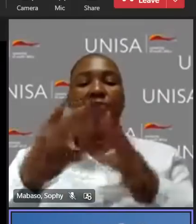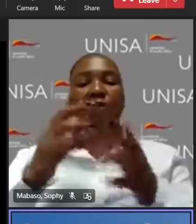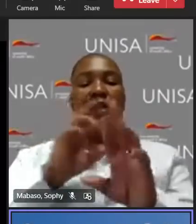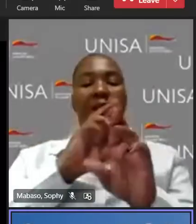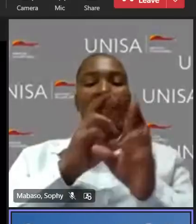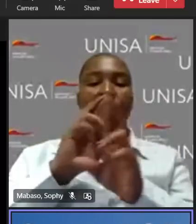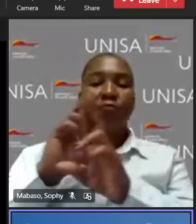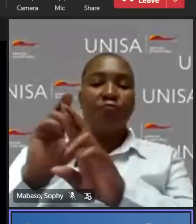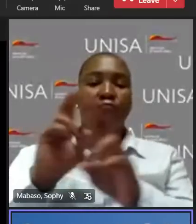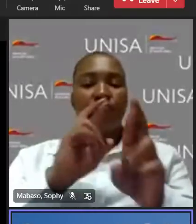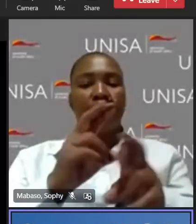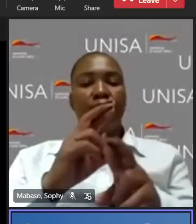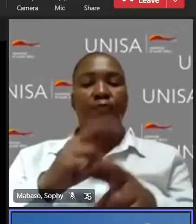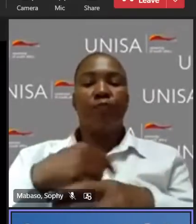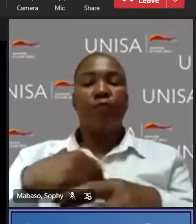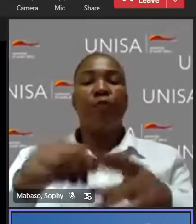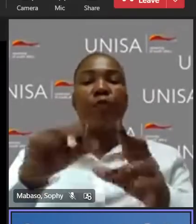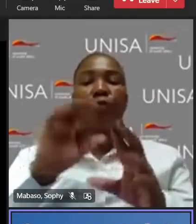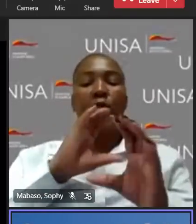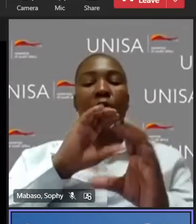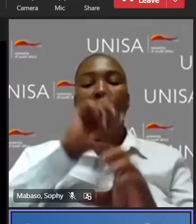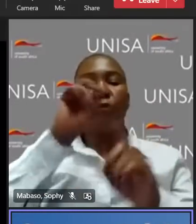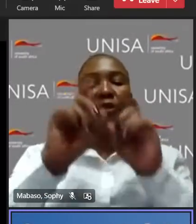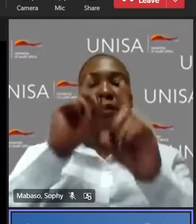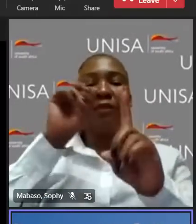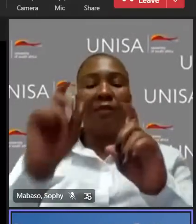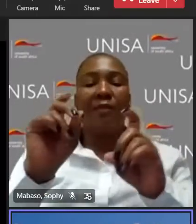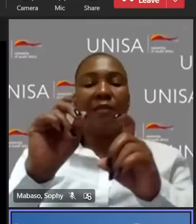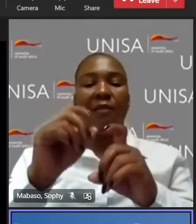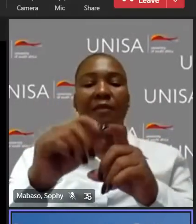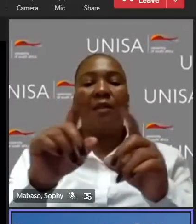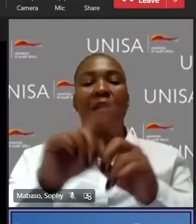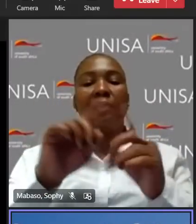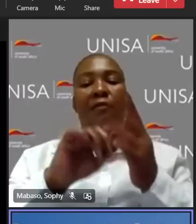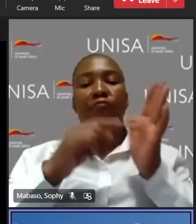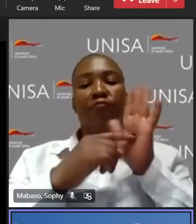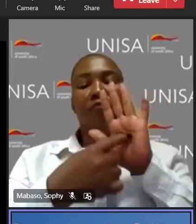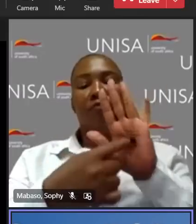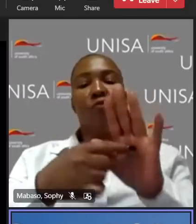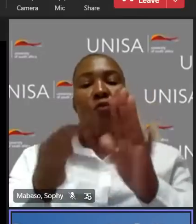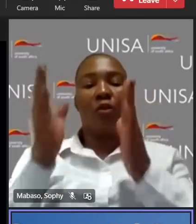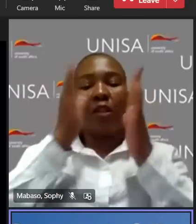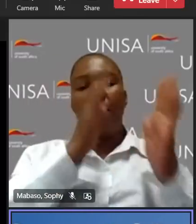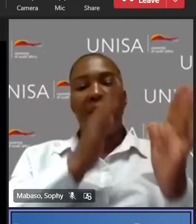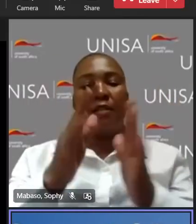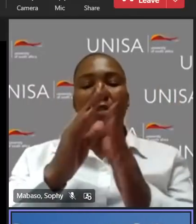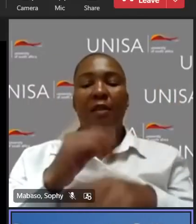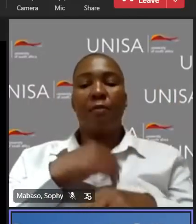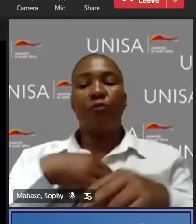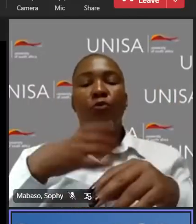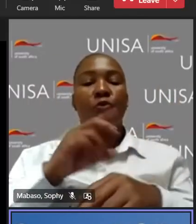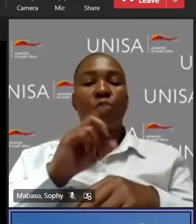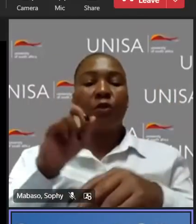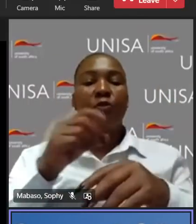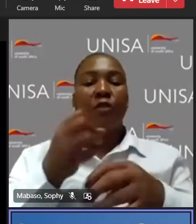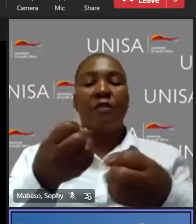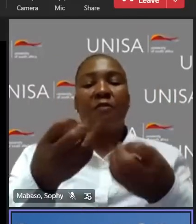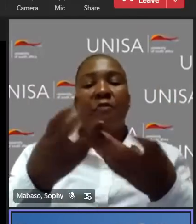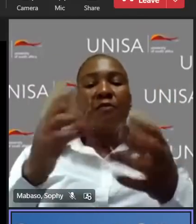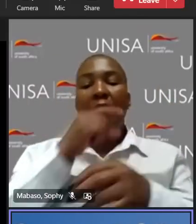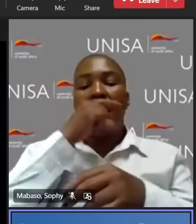responding to the charts. Yeah, as I'm showing on the slide, I'm not going to mention their names,